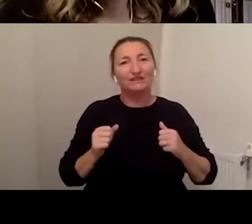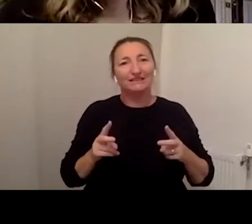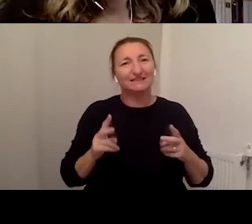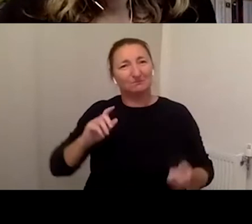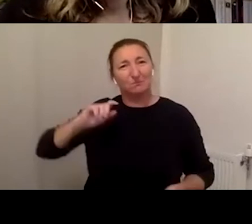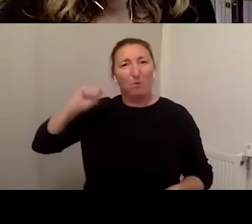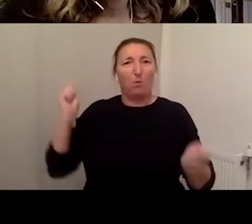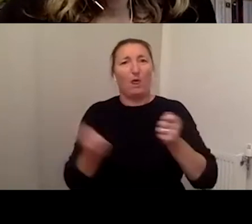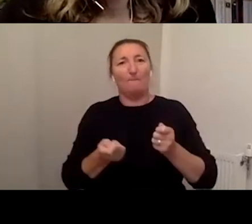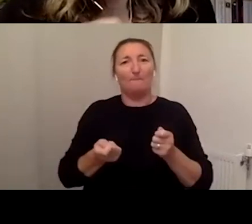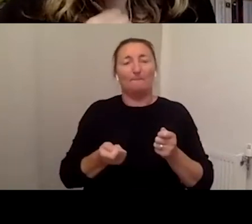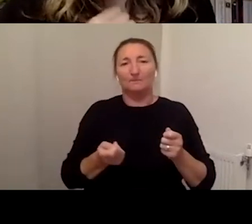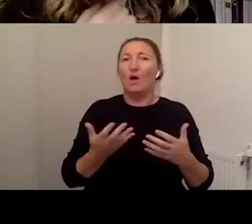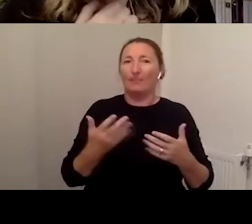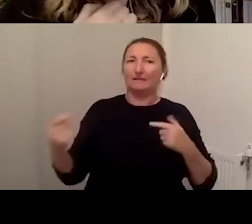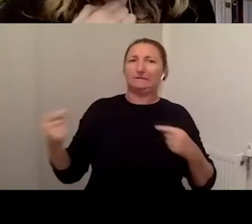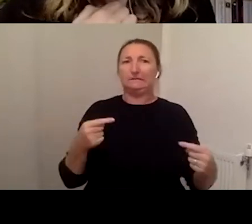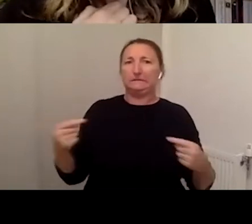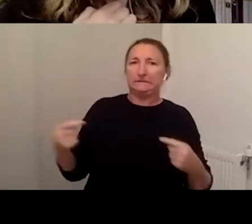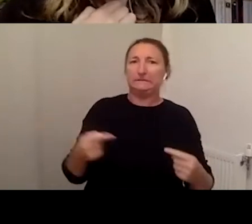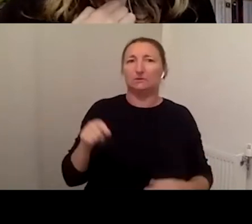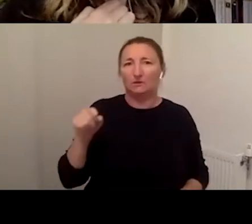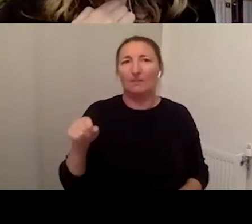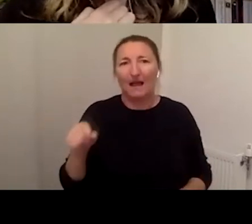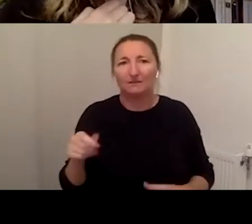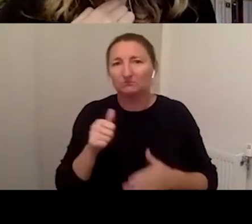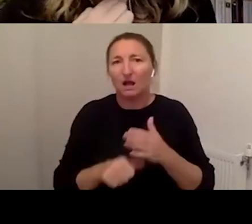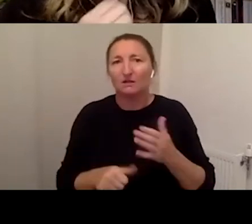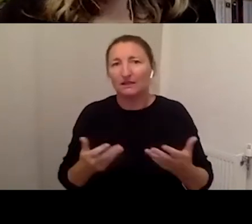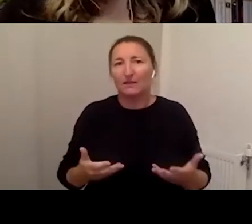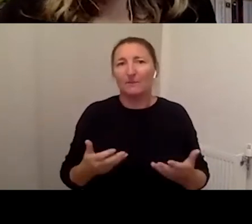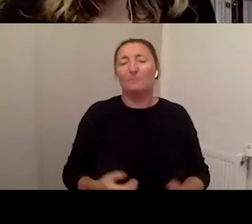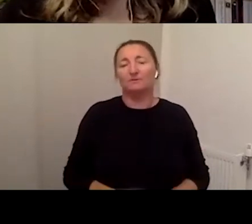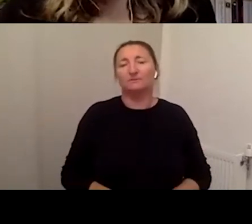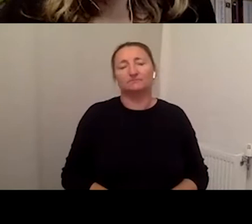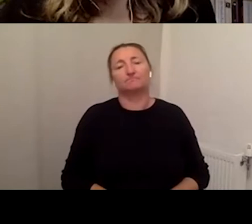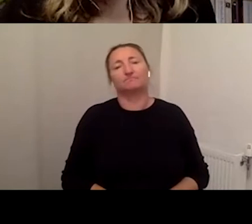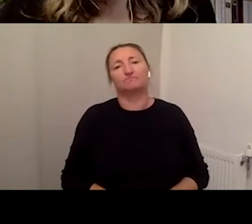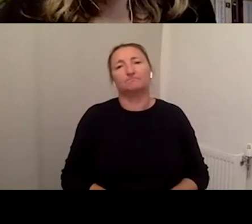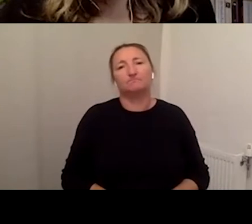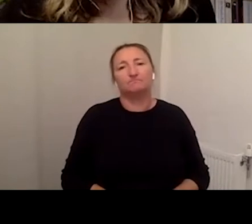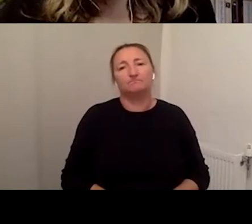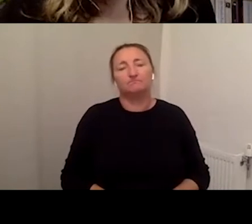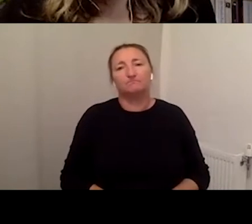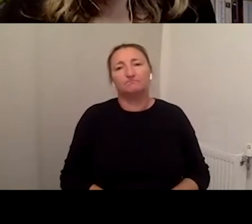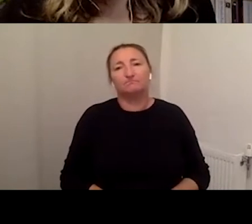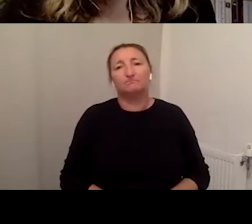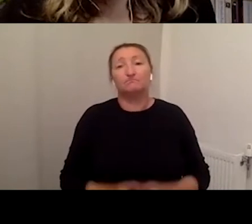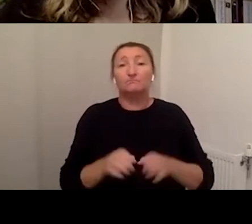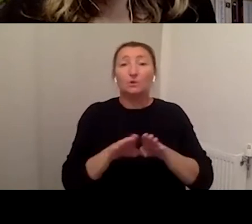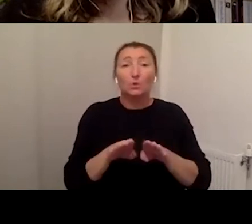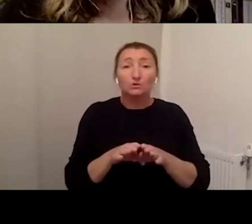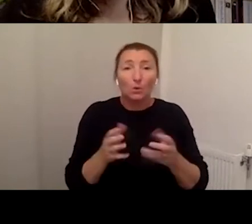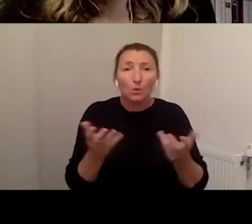be a big debate about that, and it's actually starting that big debate. And it's also a question of where will